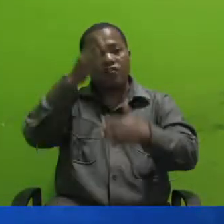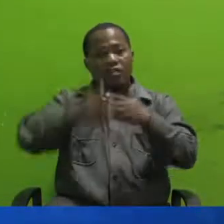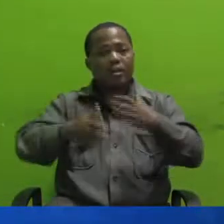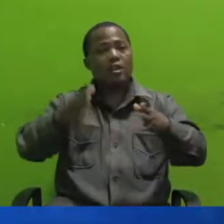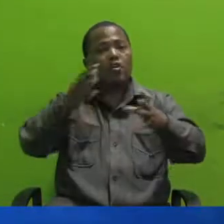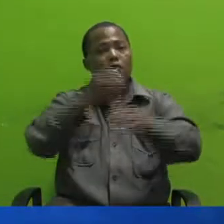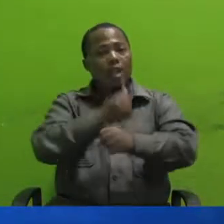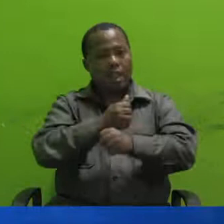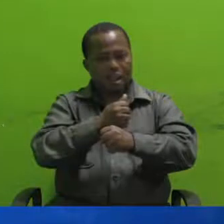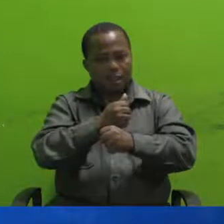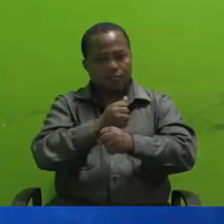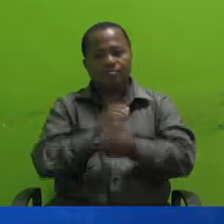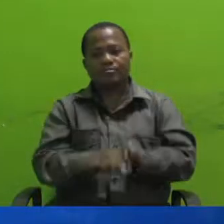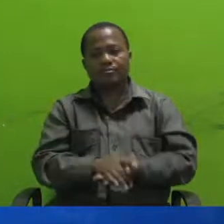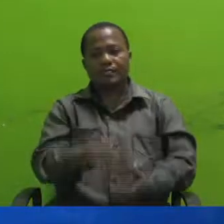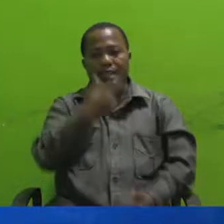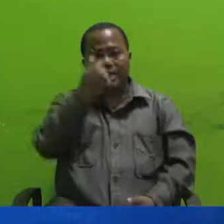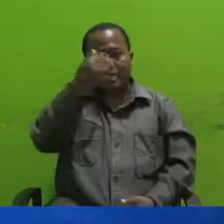we have